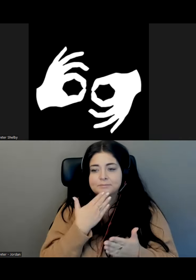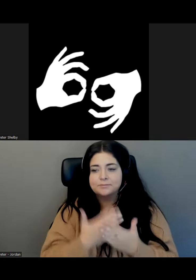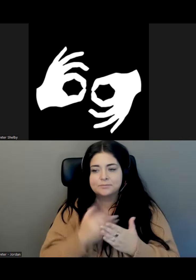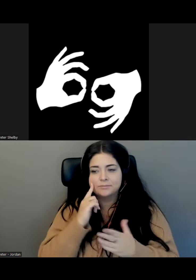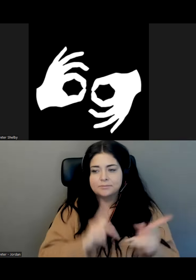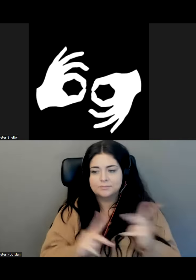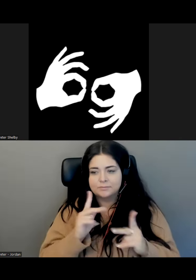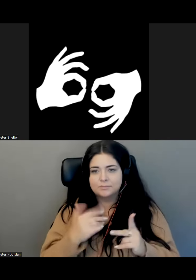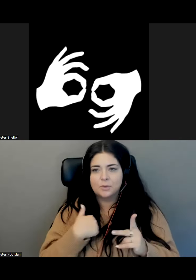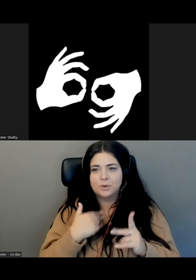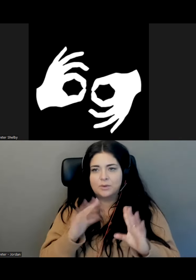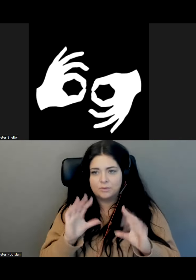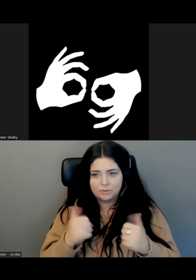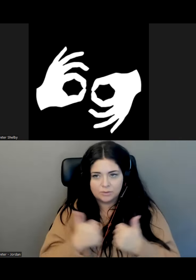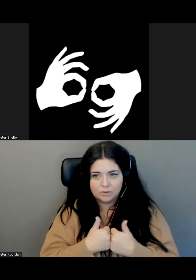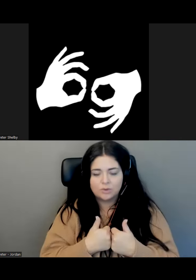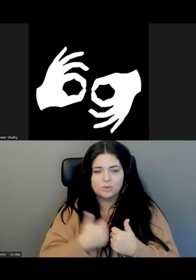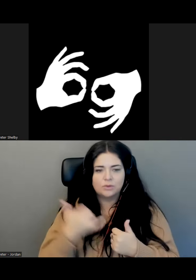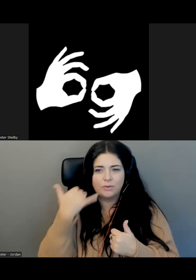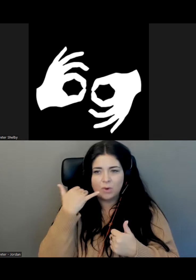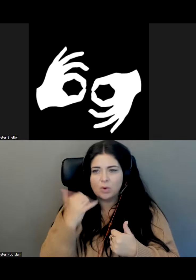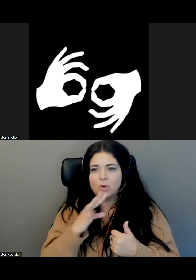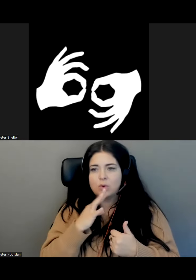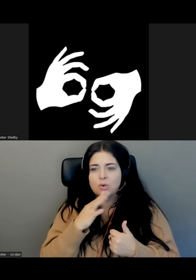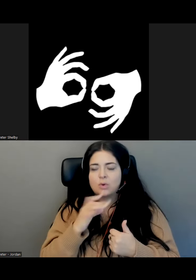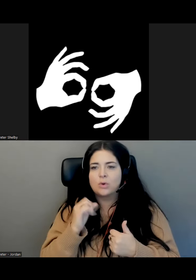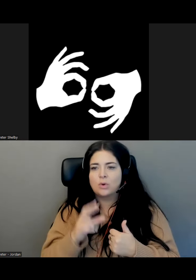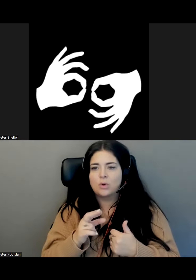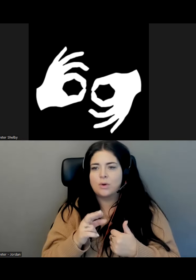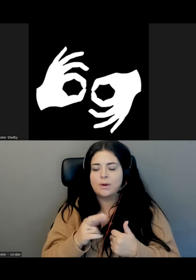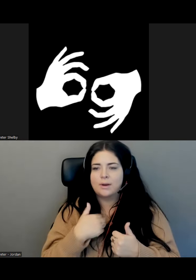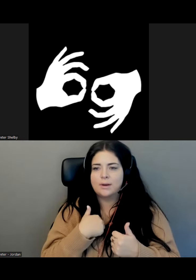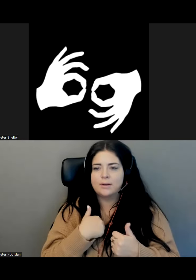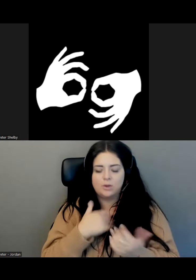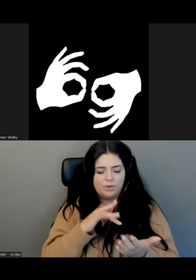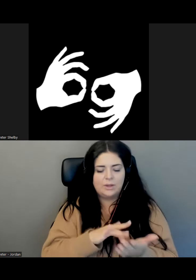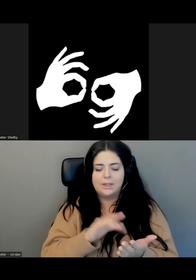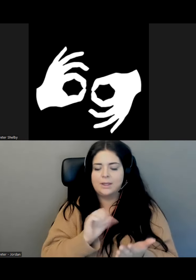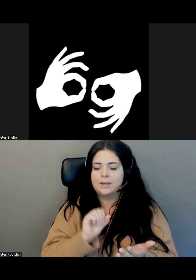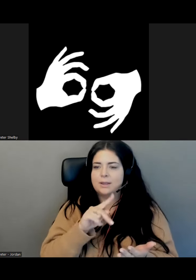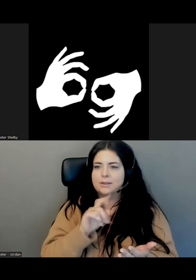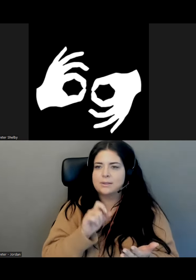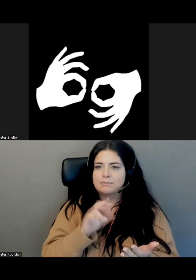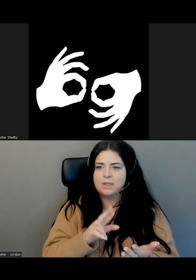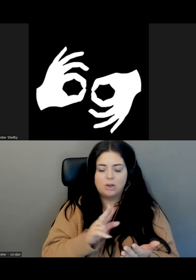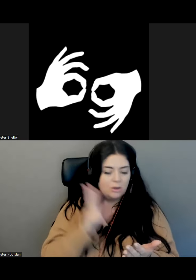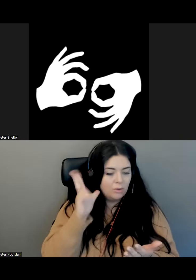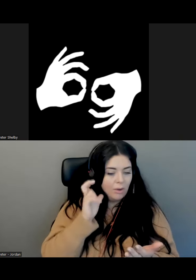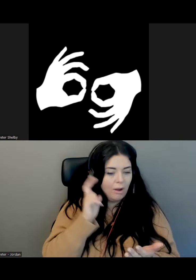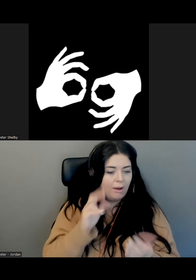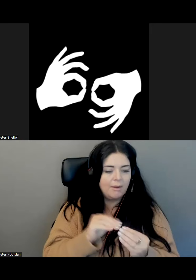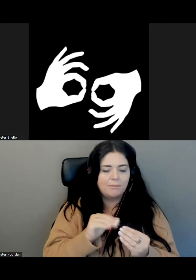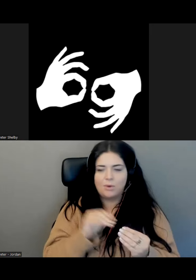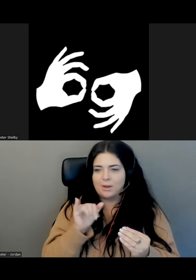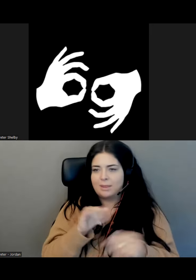on the phone. Some people might have to use speakerphone to get that extra boost. You don't have to do that with this type